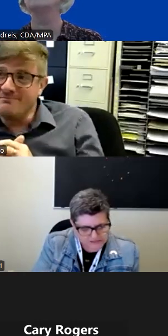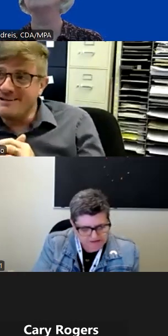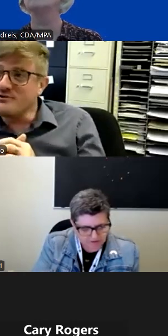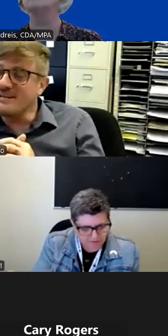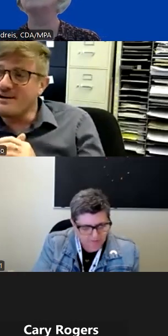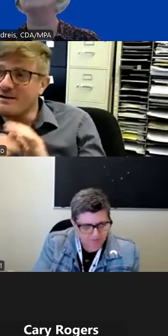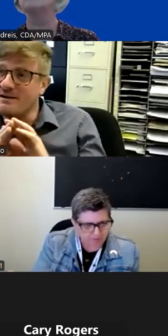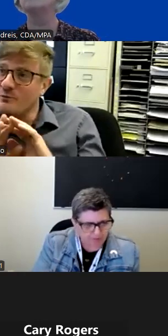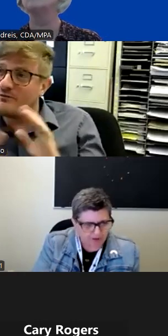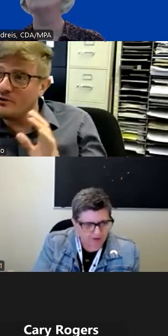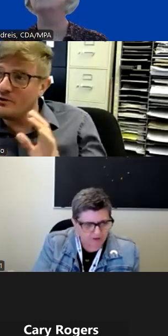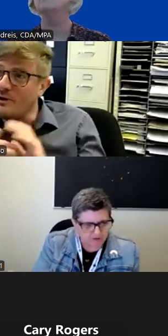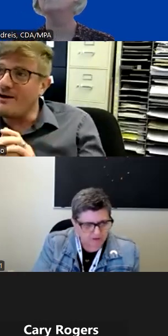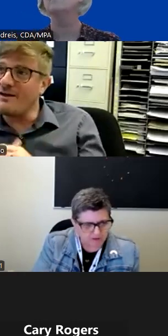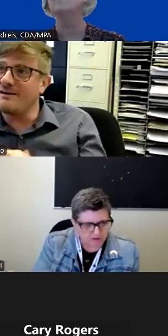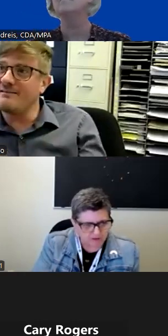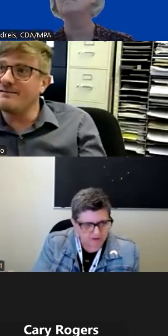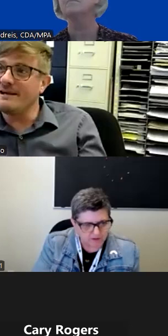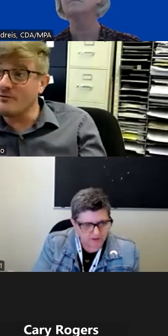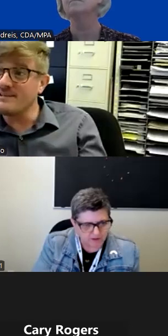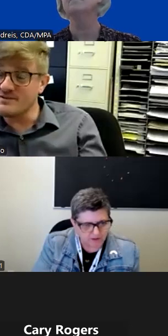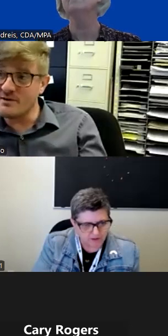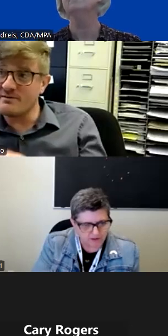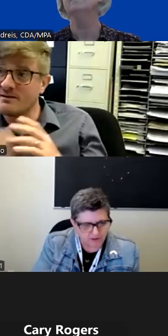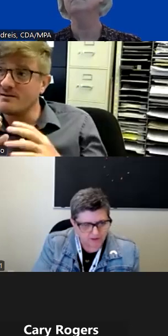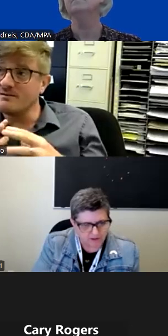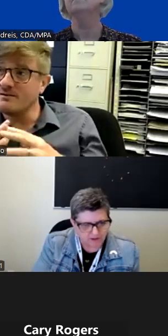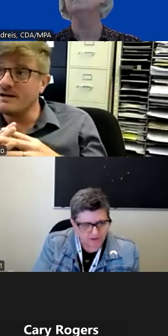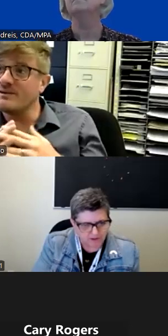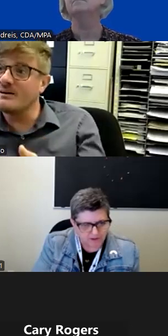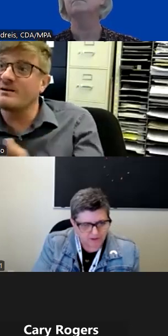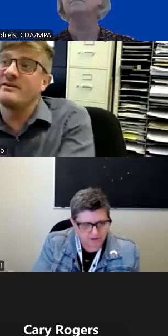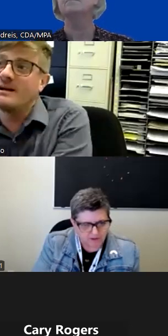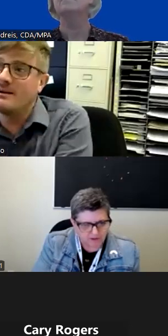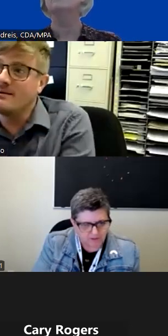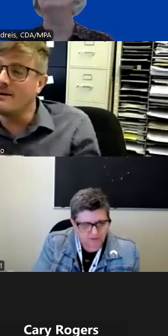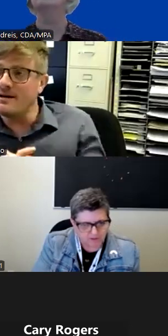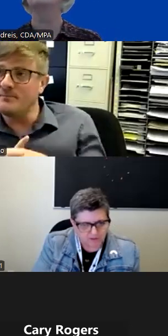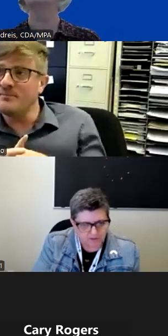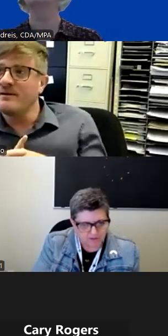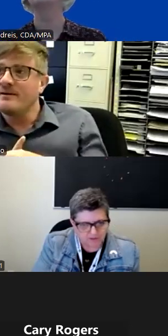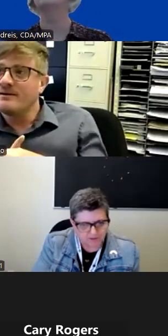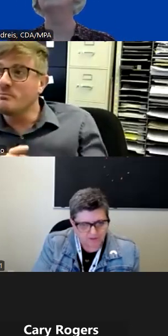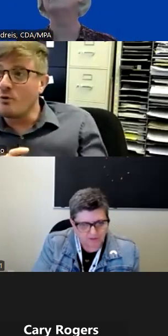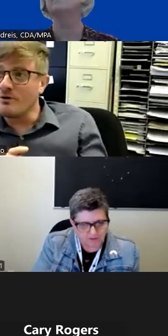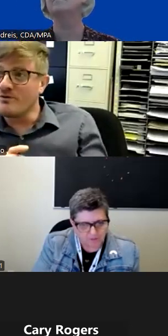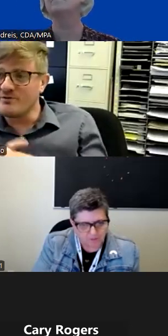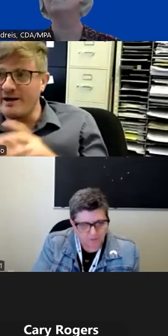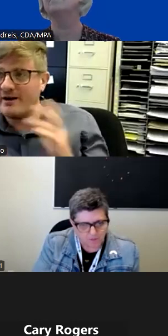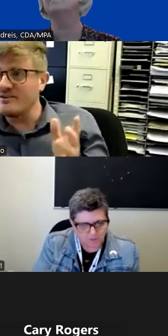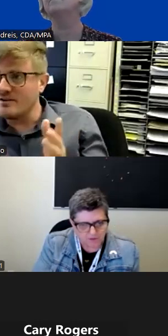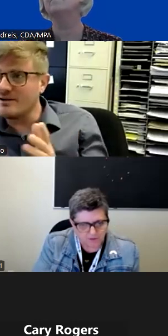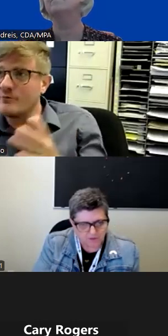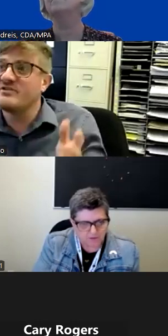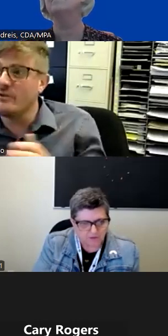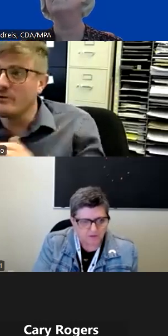really interesting to talk and review how that interfaces with the kind of the caregiving supports, because right